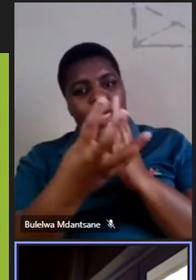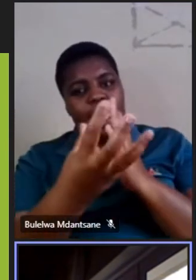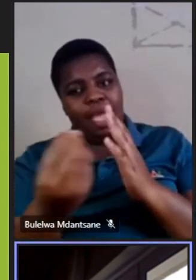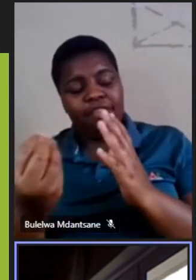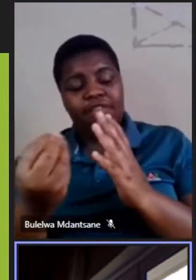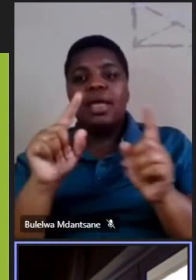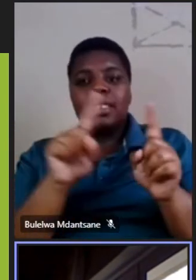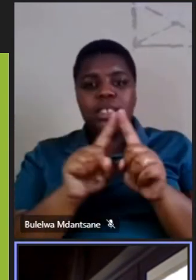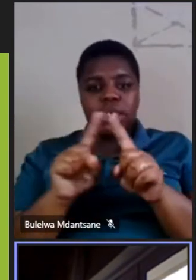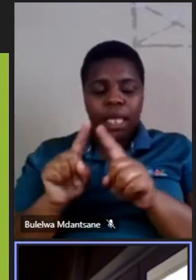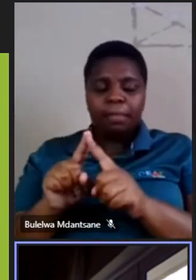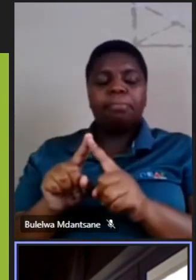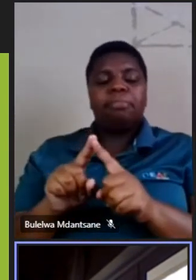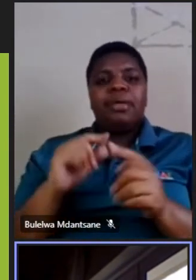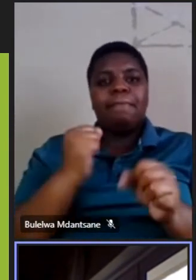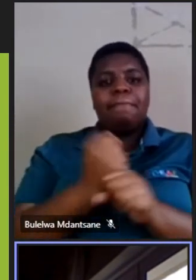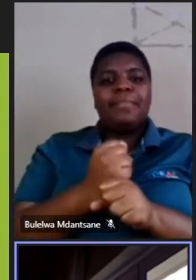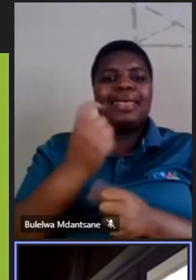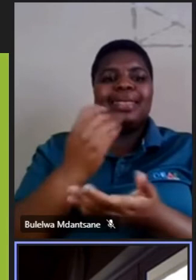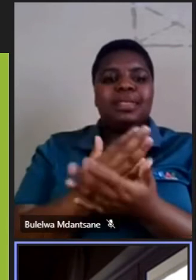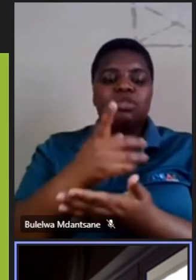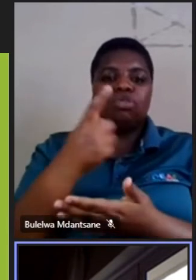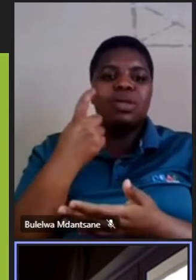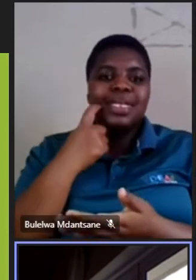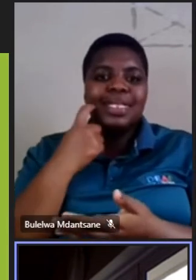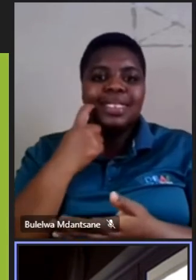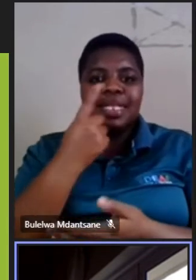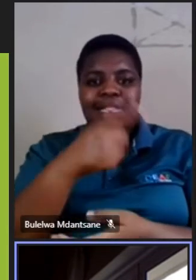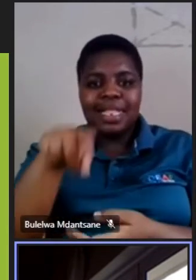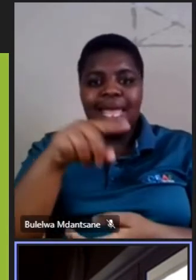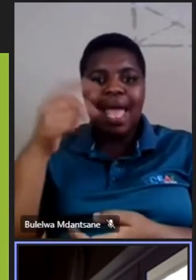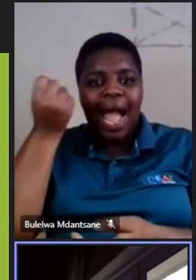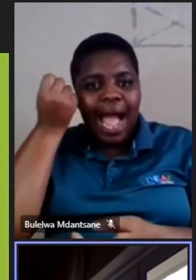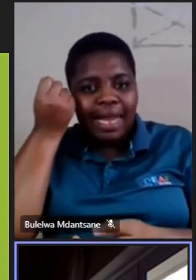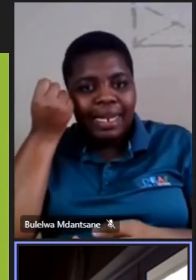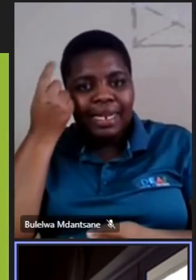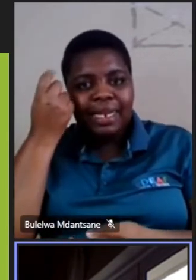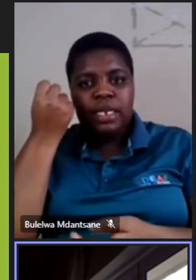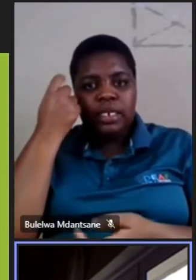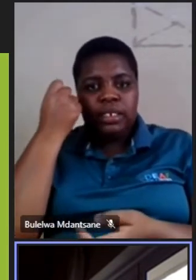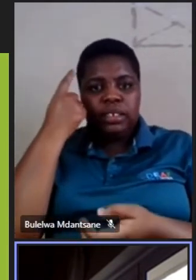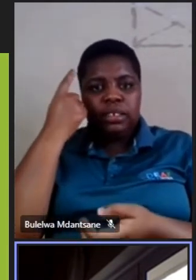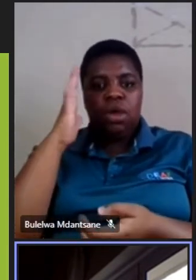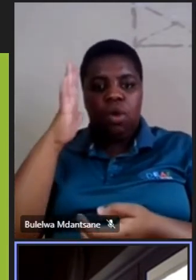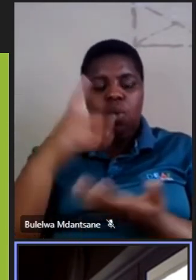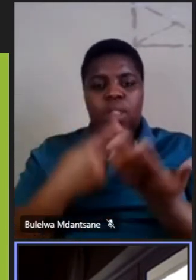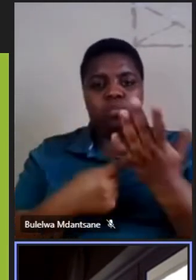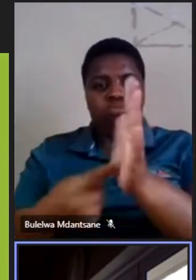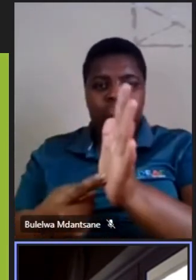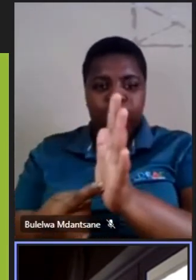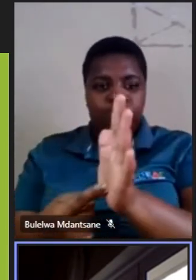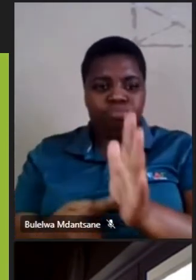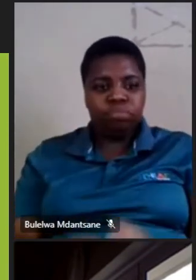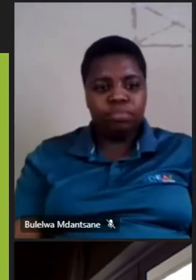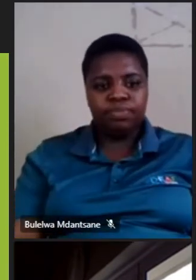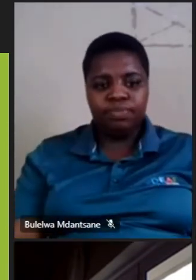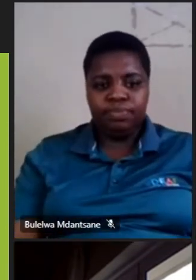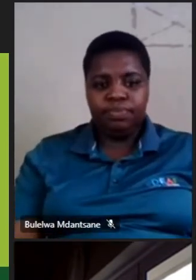understand their rights and how it can be addressed. Next slide.